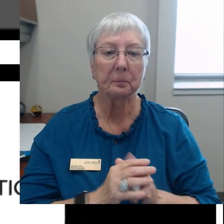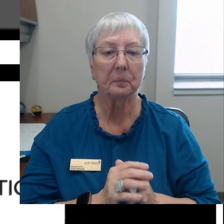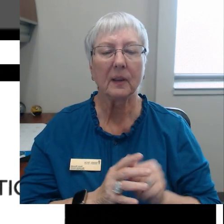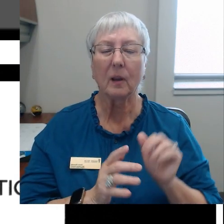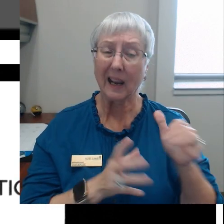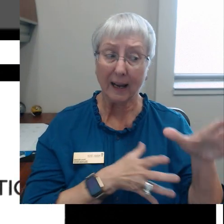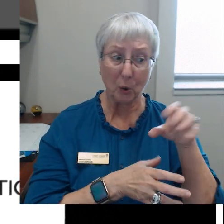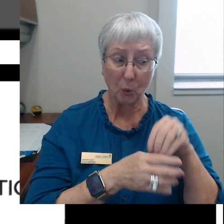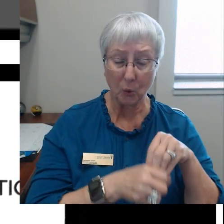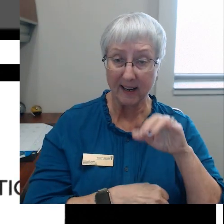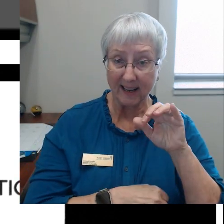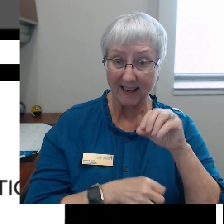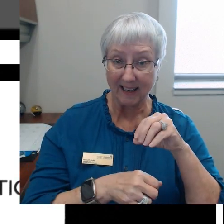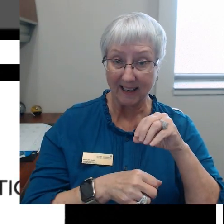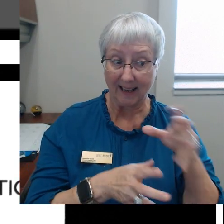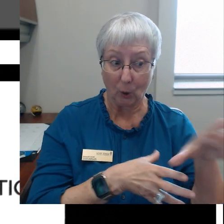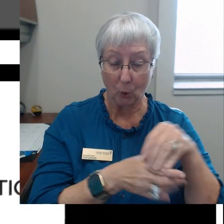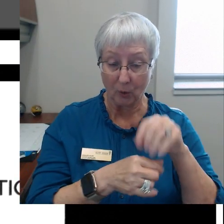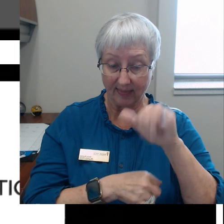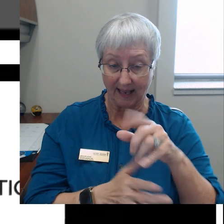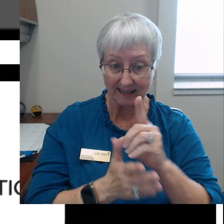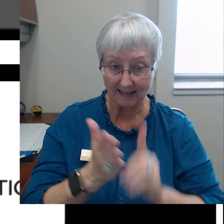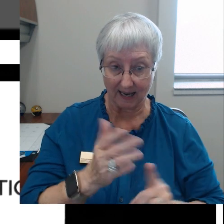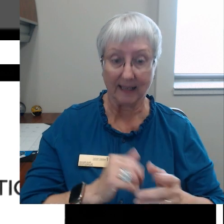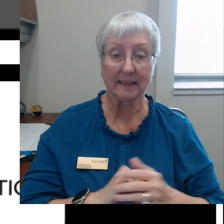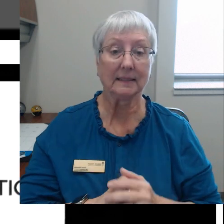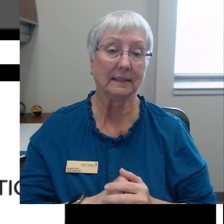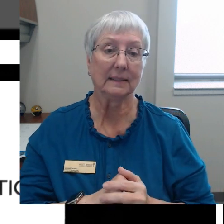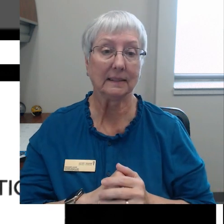a part of a design or illustration. One of